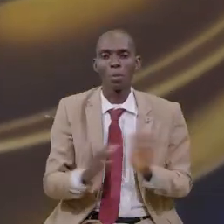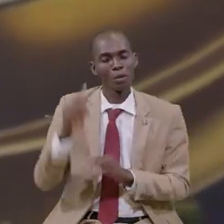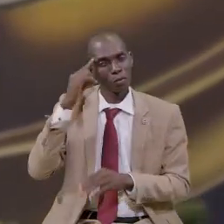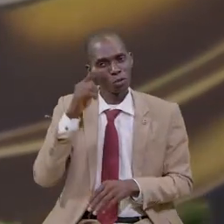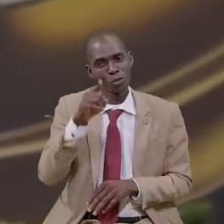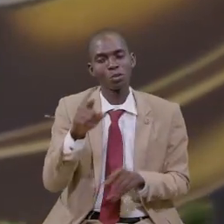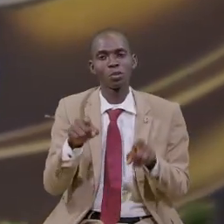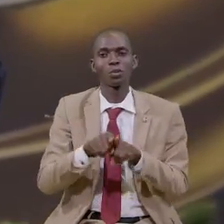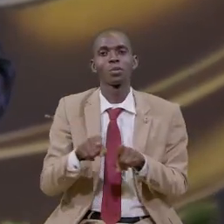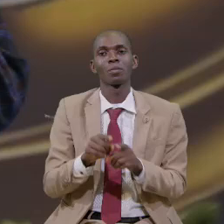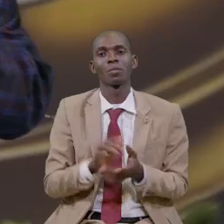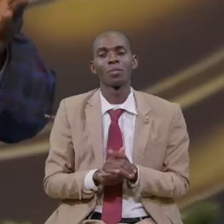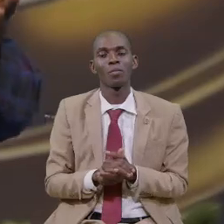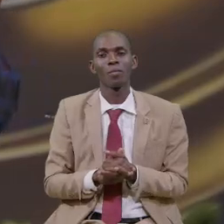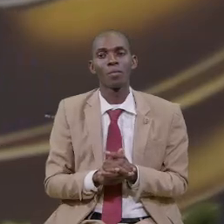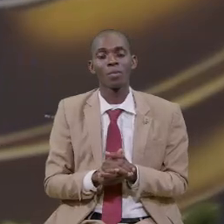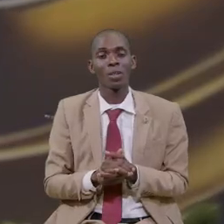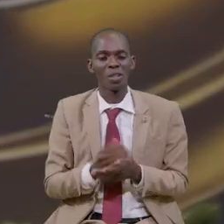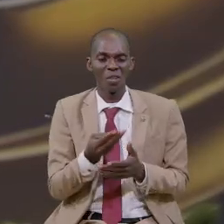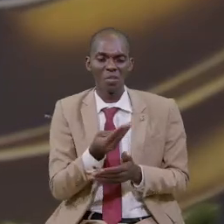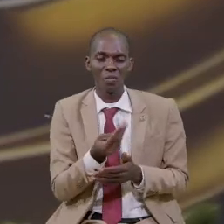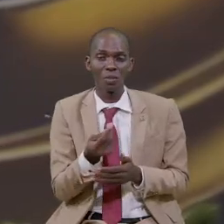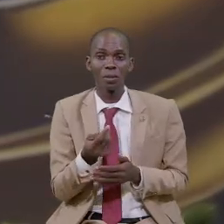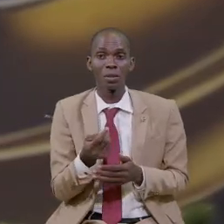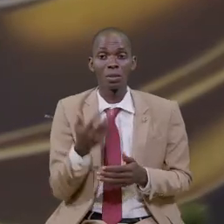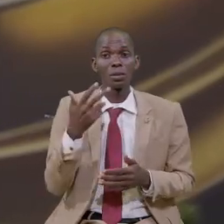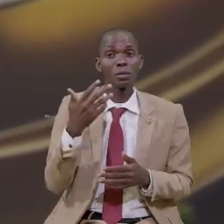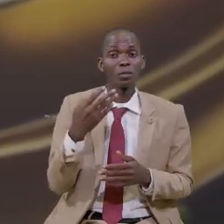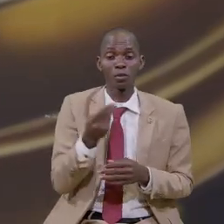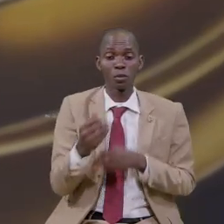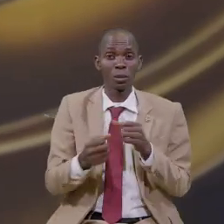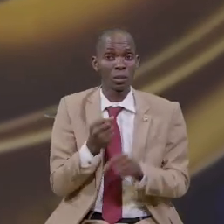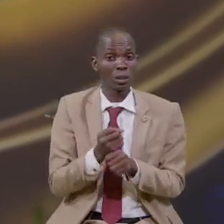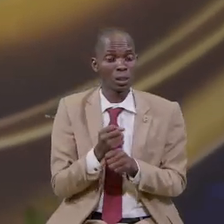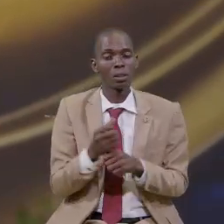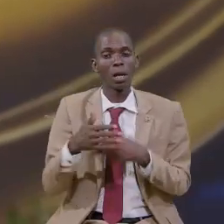Yeah. 2 years now, and Pharaoh had a dream.